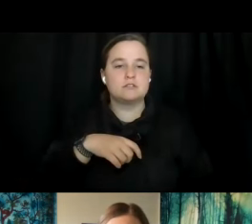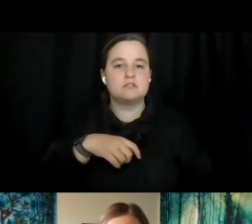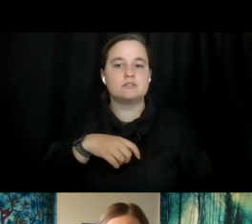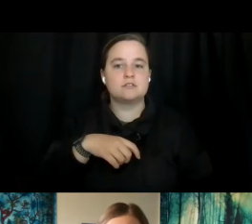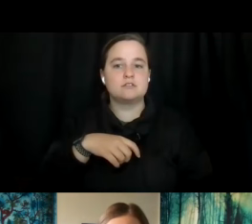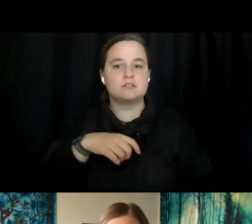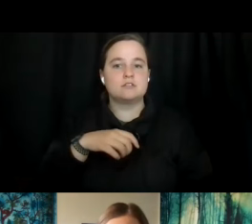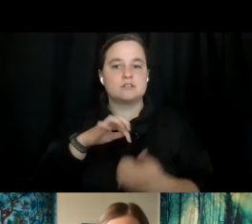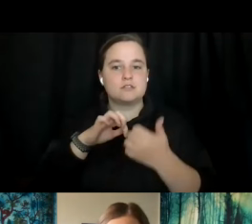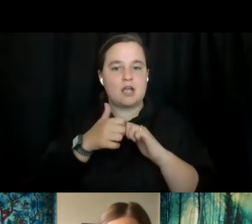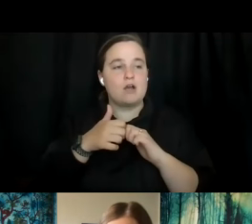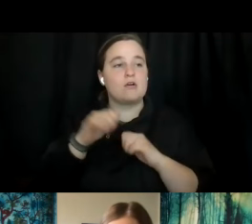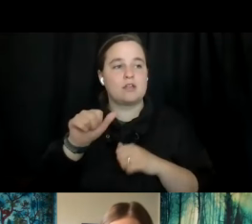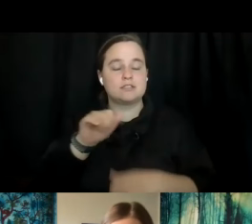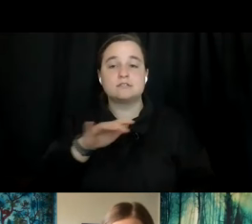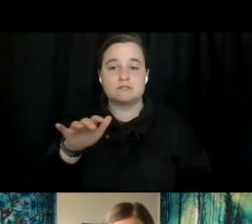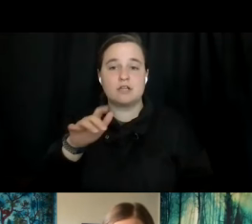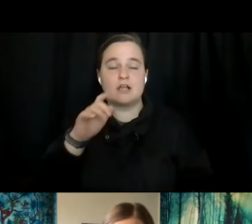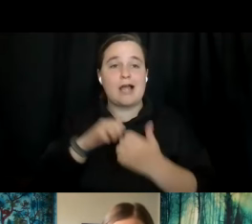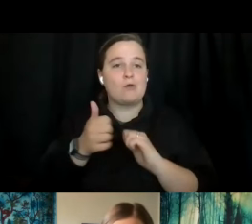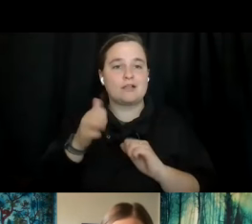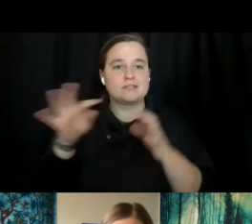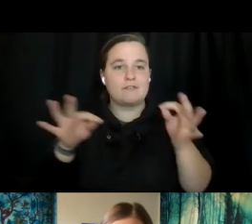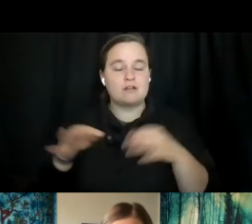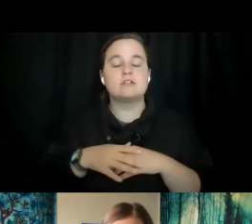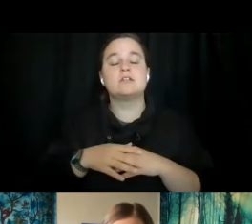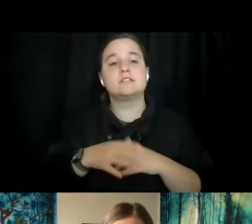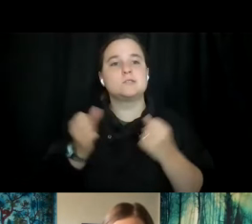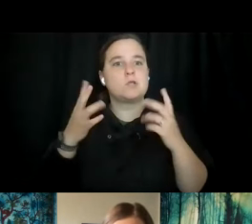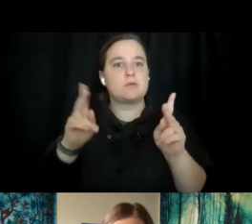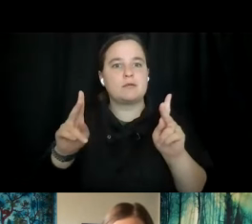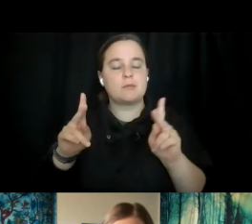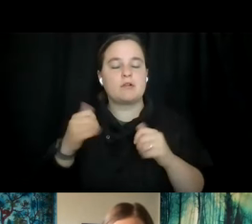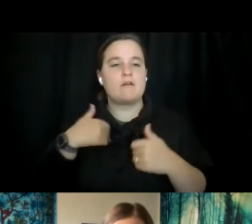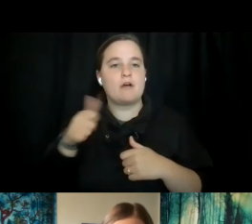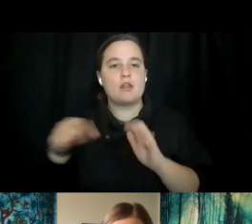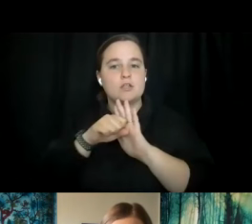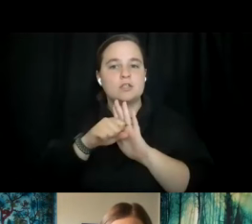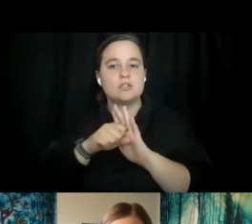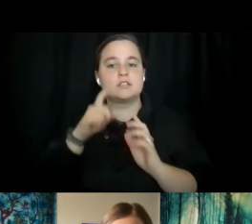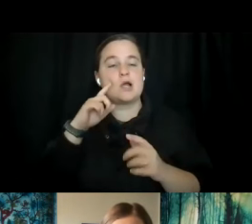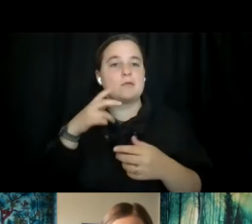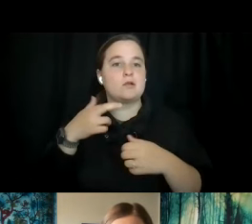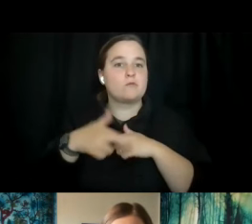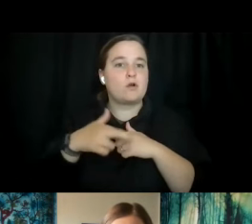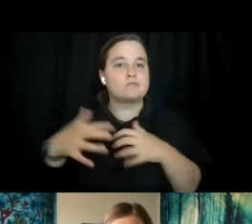that trauma is defined, but people can have so many other symptoms. So you might refer to as post-traumatic